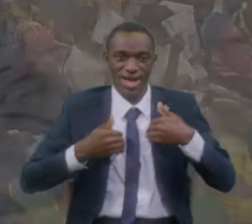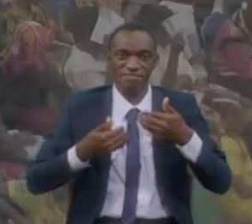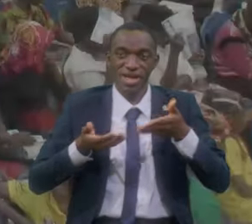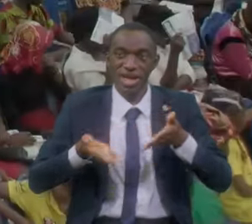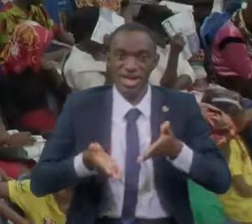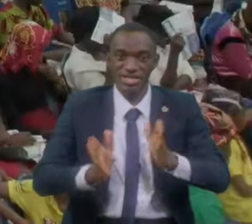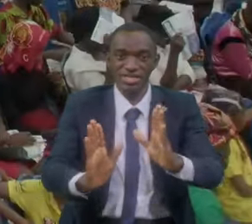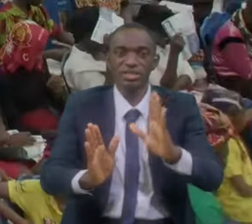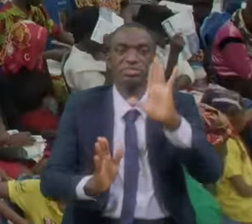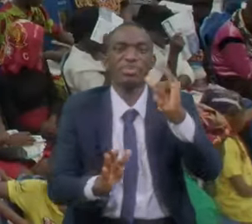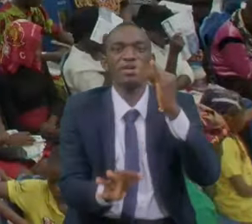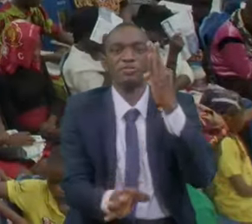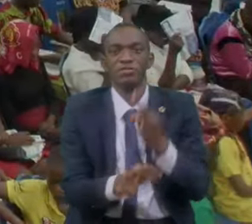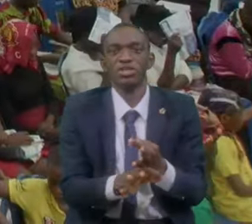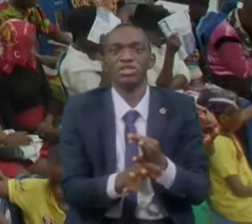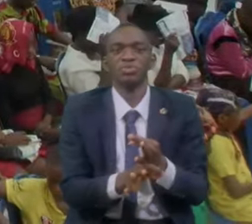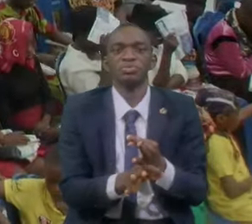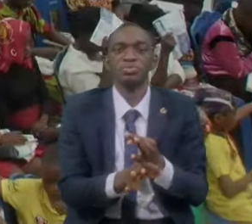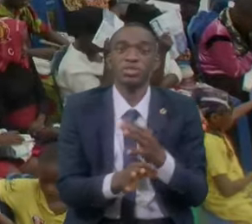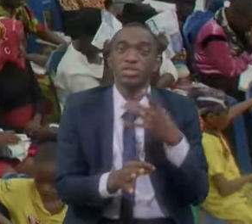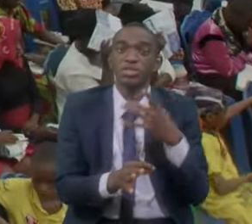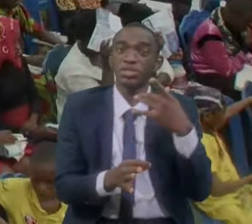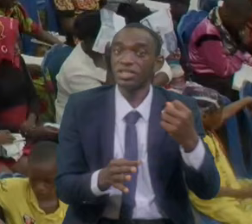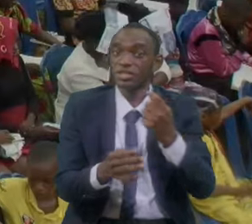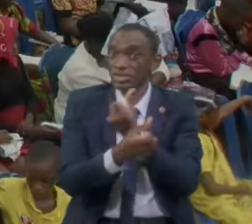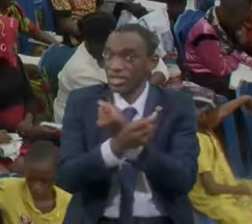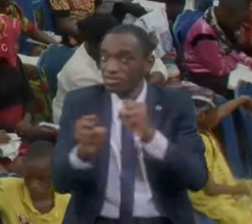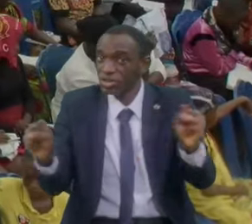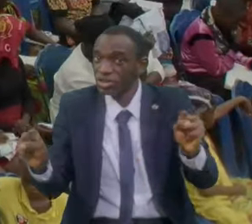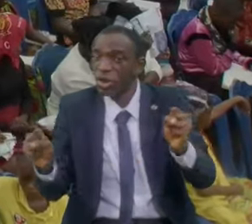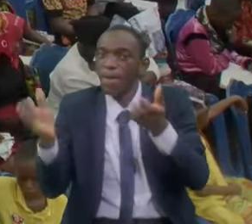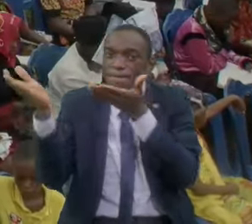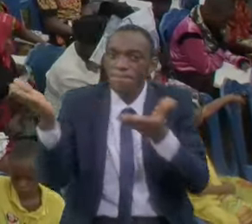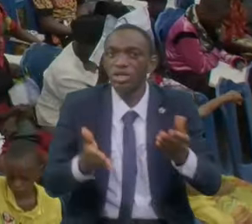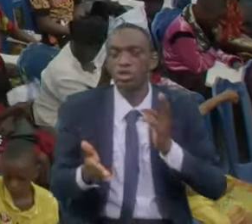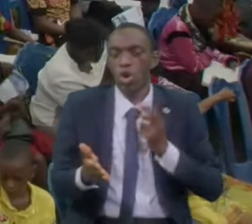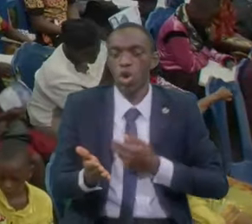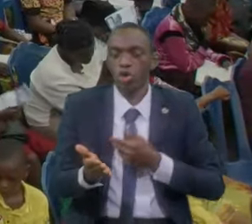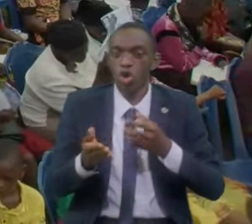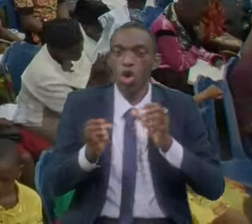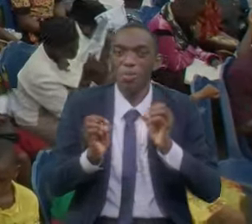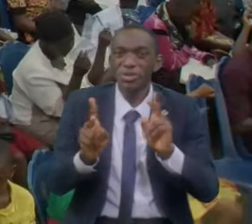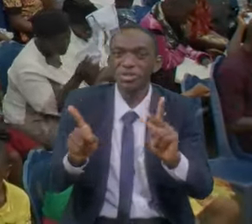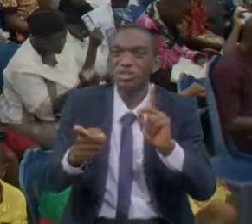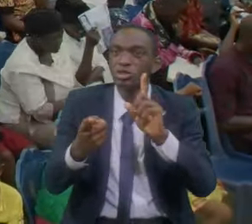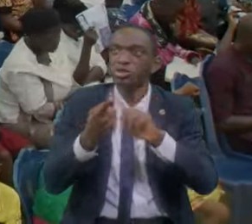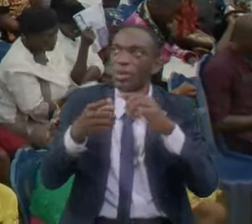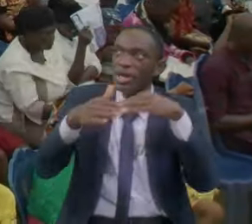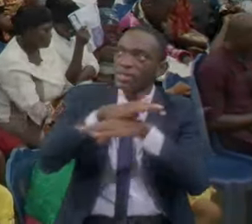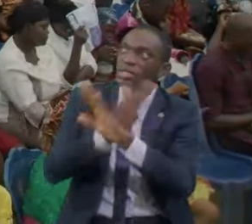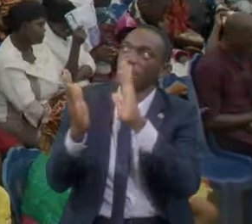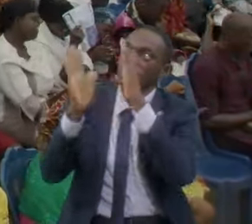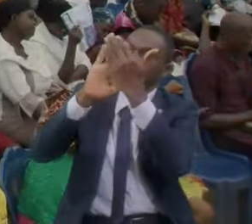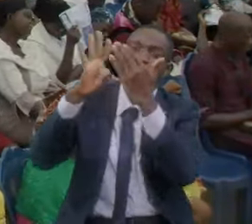access by faith. The justification brings us right into the presence of the